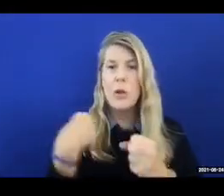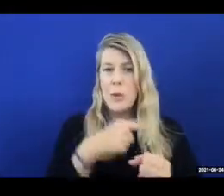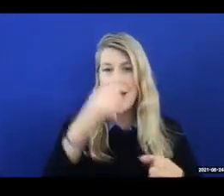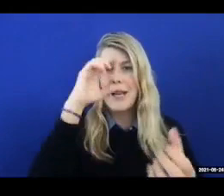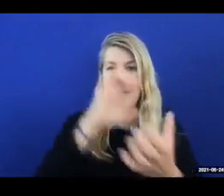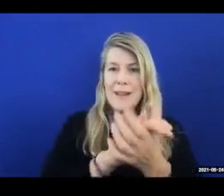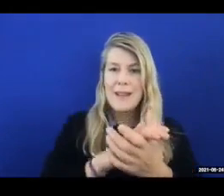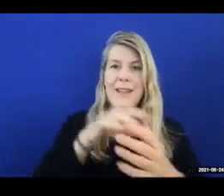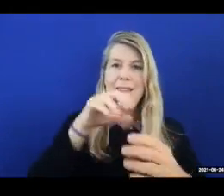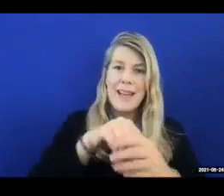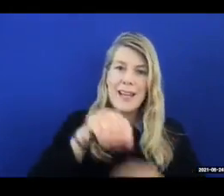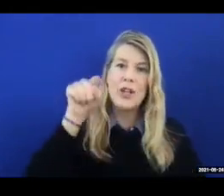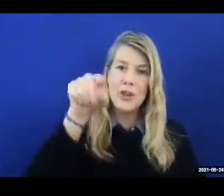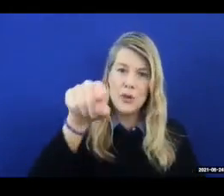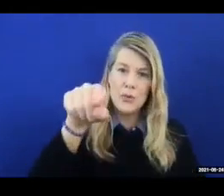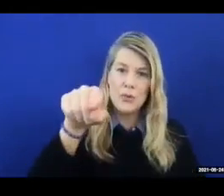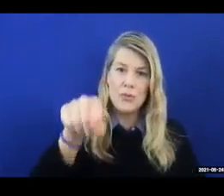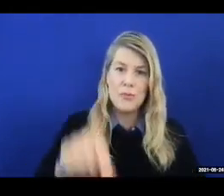in you.